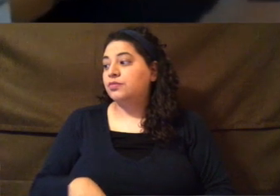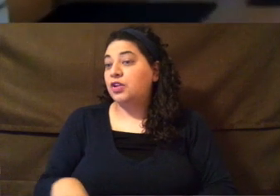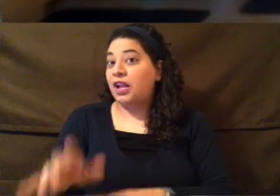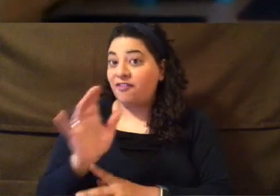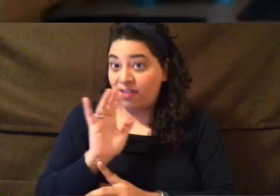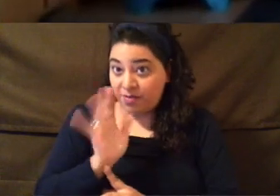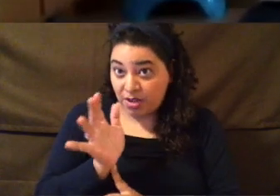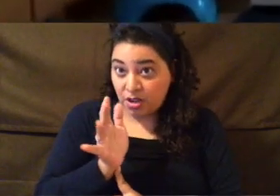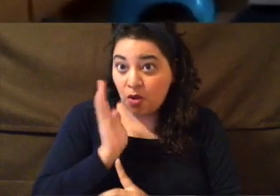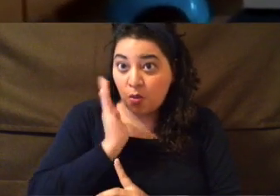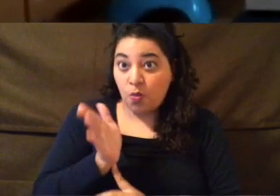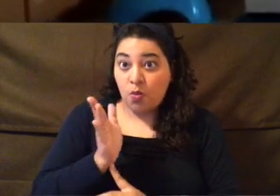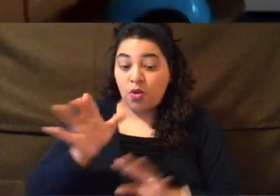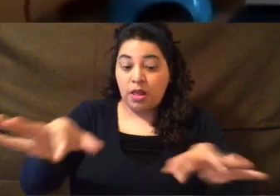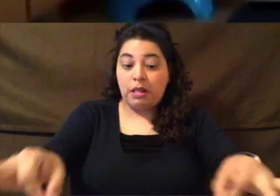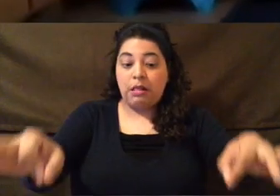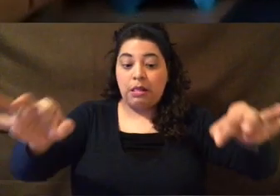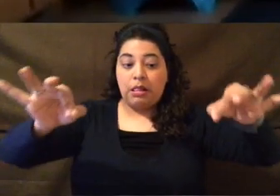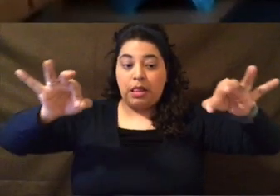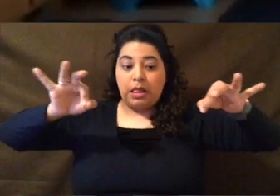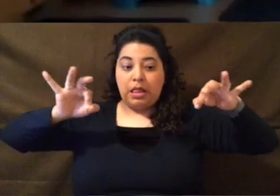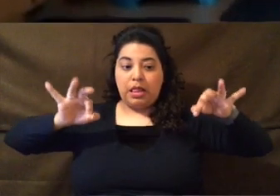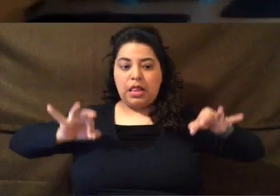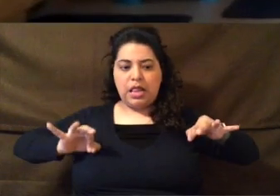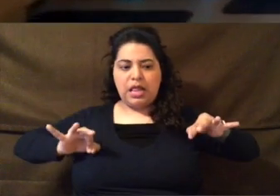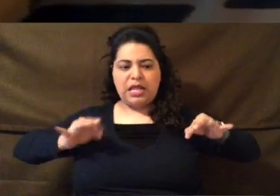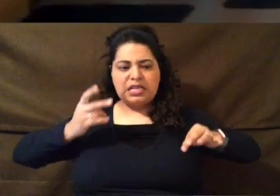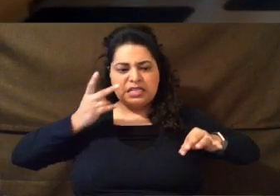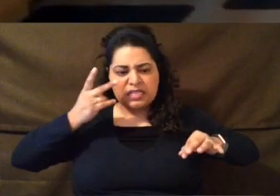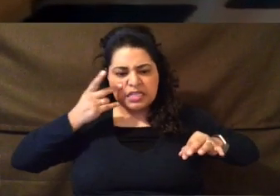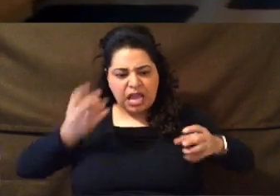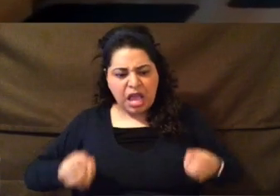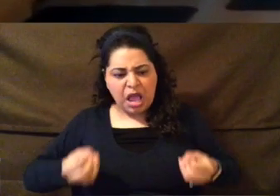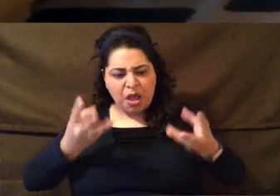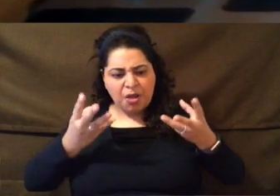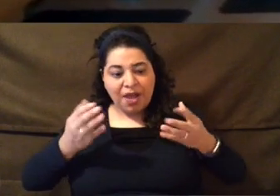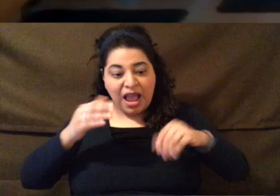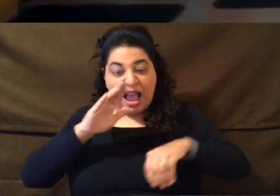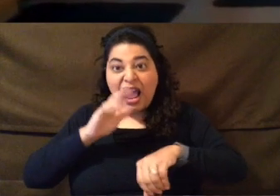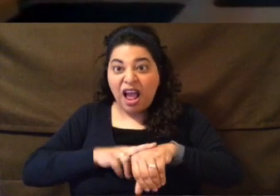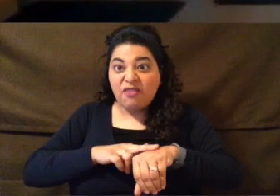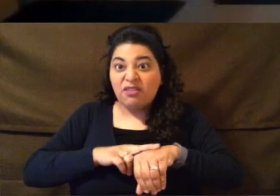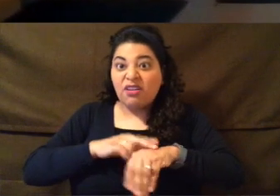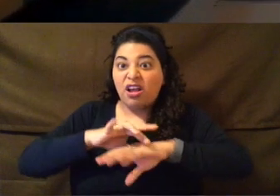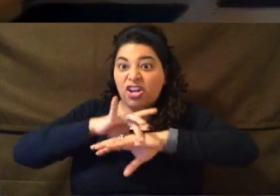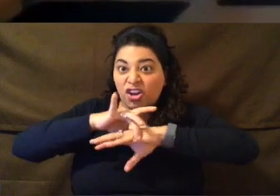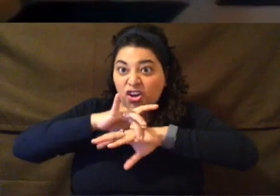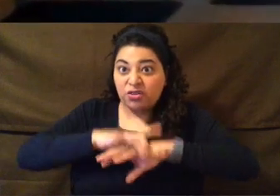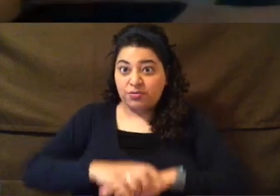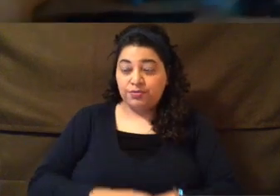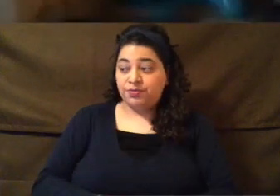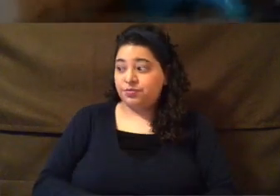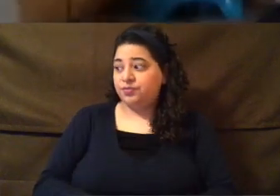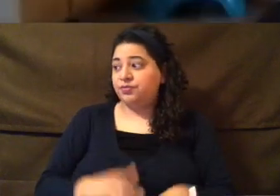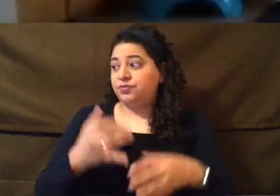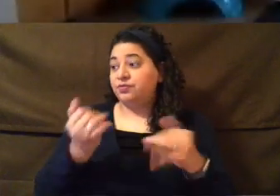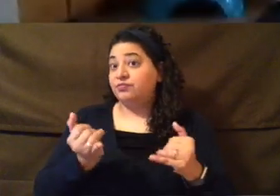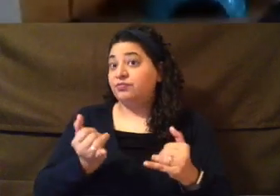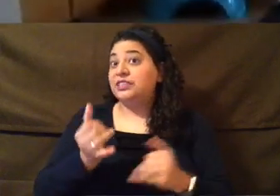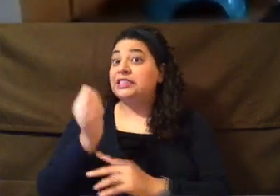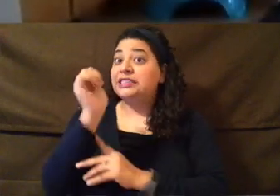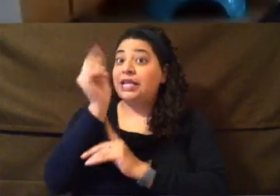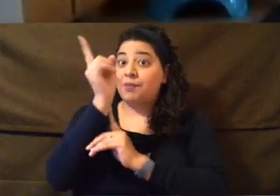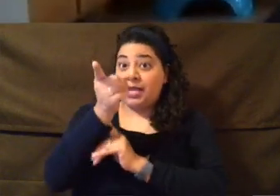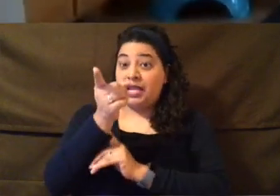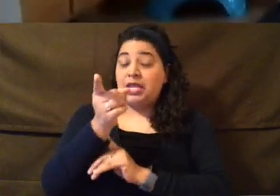Now in 5 minutes, we'll take off the clouds and see how much precipitation we have on land. Now